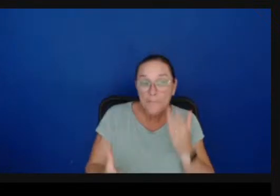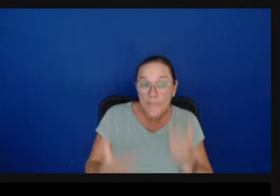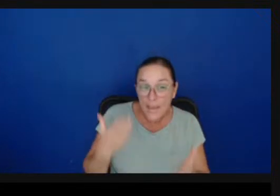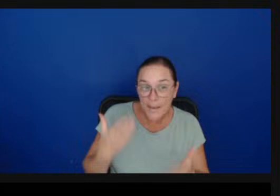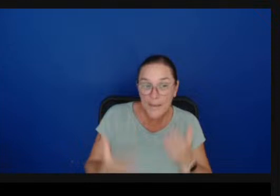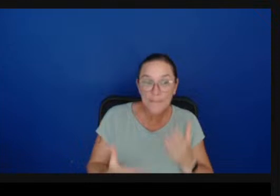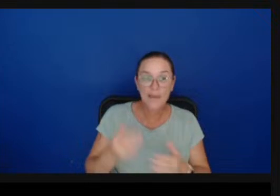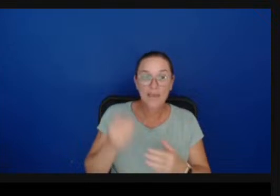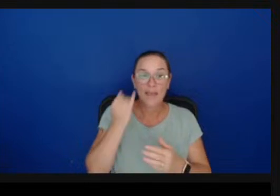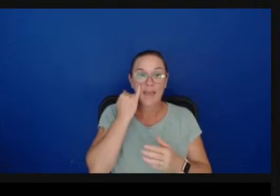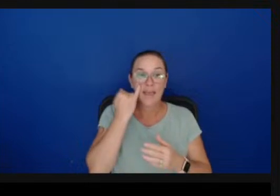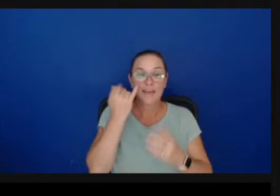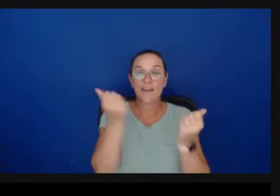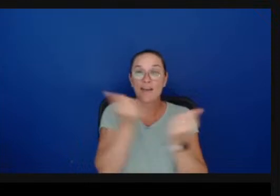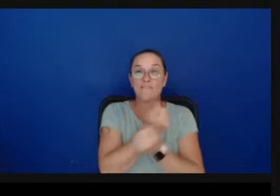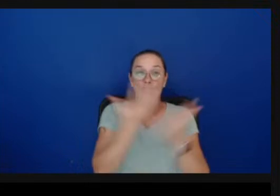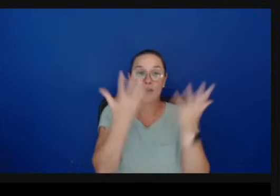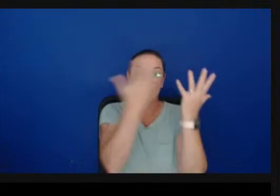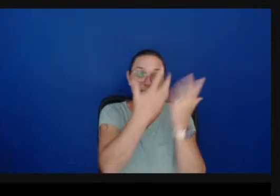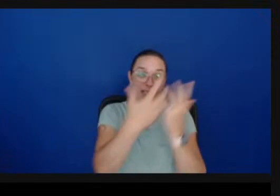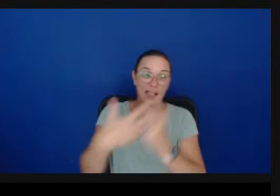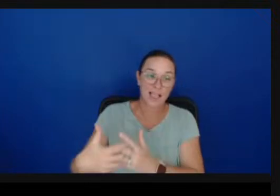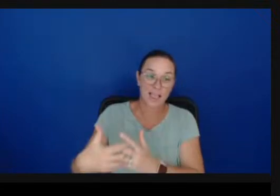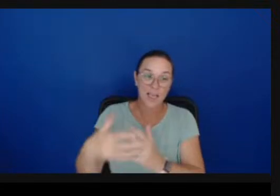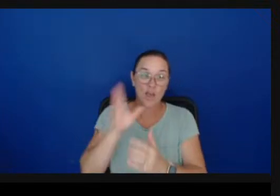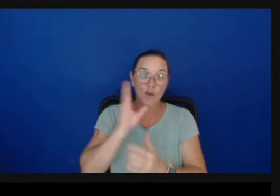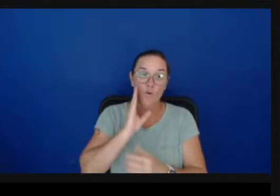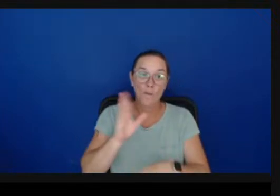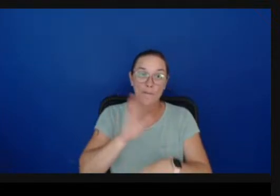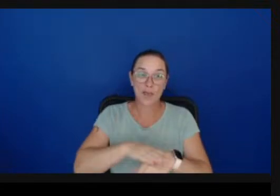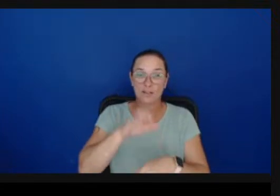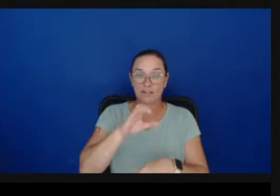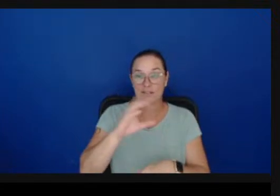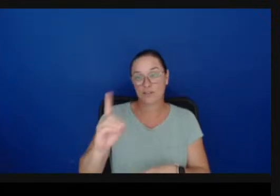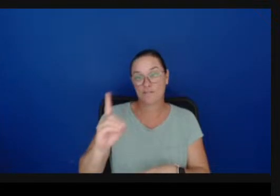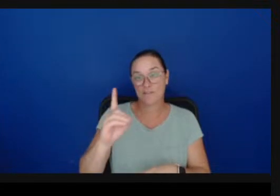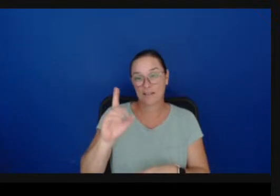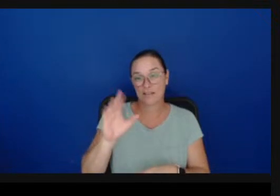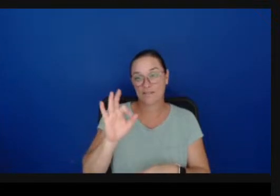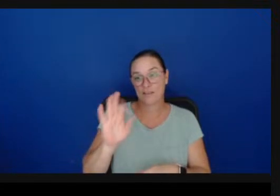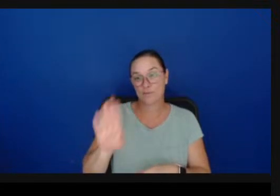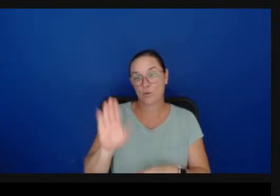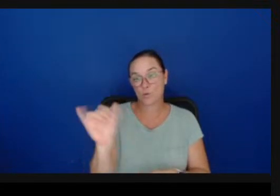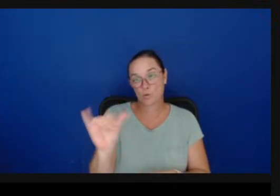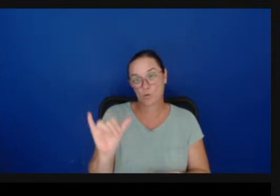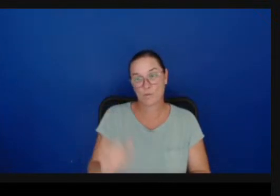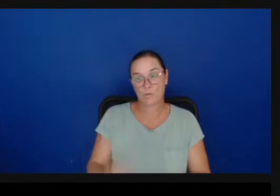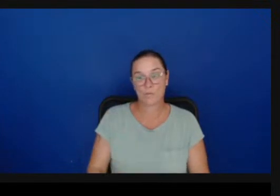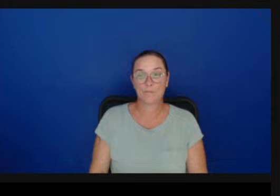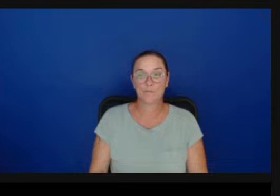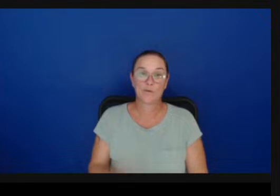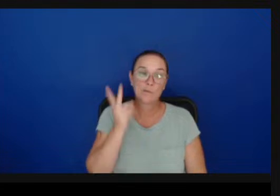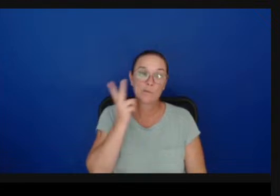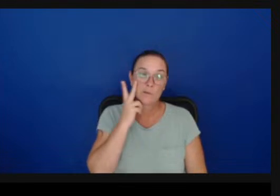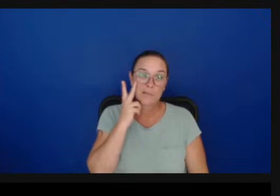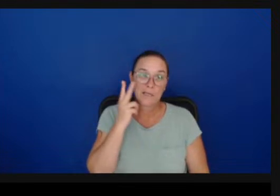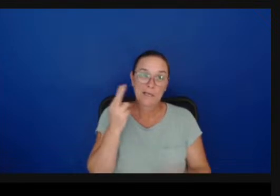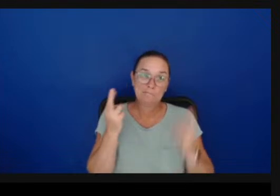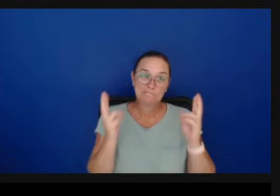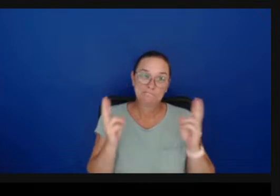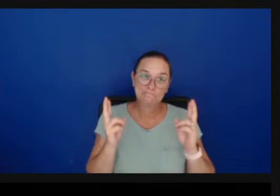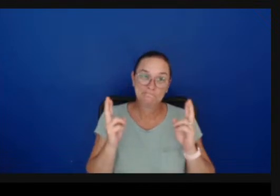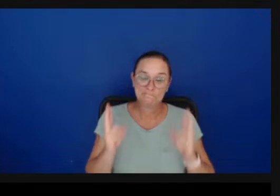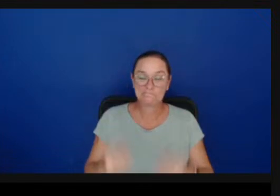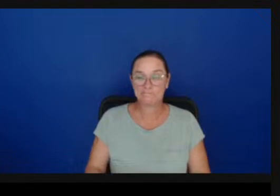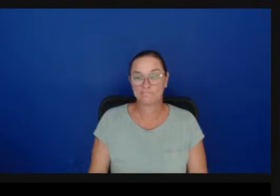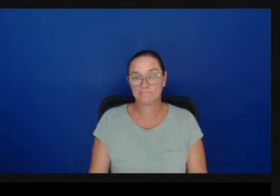if the stars align, it'll be streamed to Civil Defense's Facebook as well. We're crossing our fingers on this one, right?